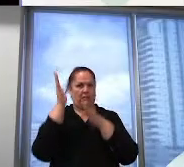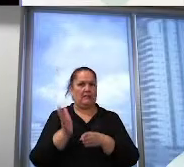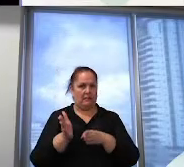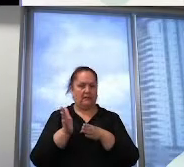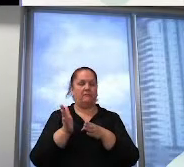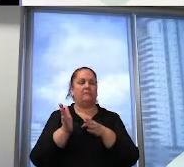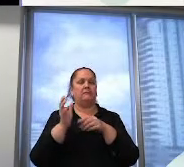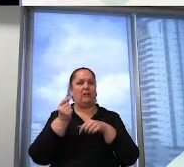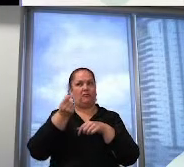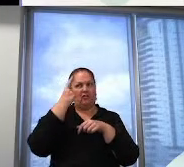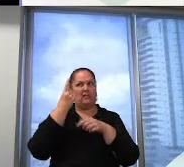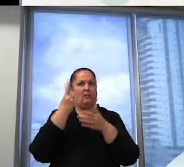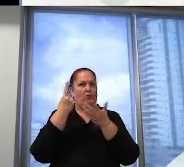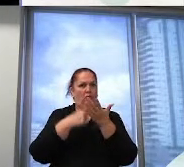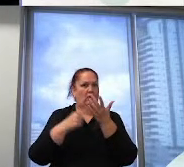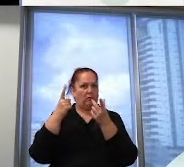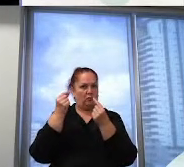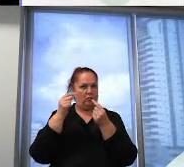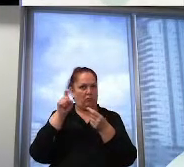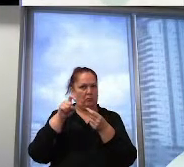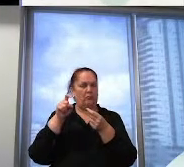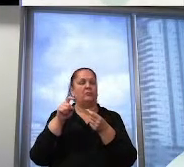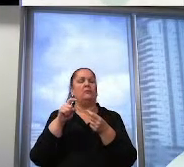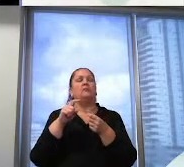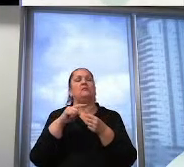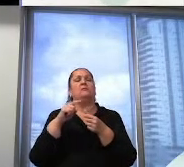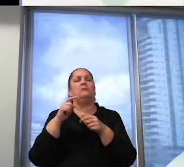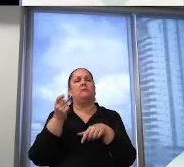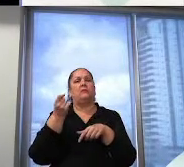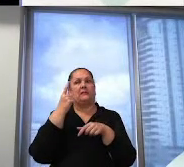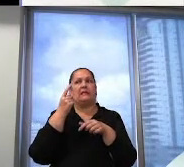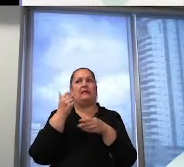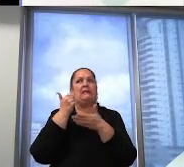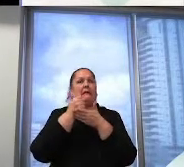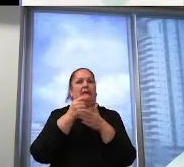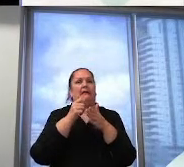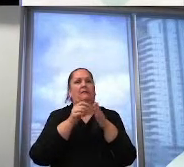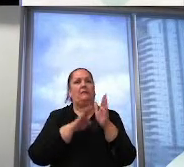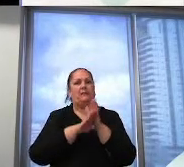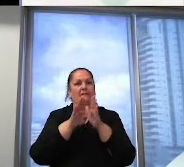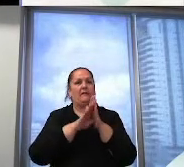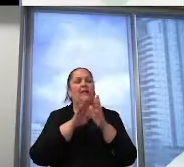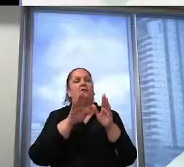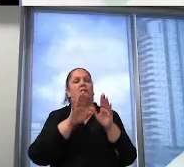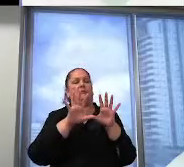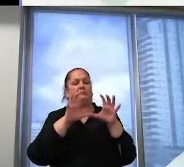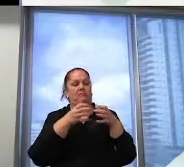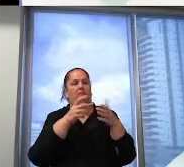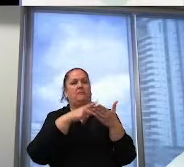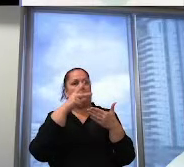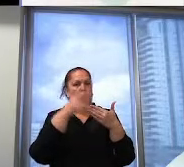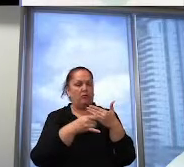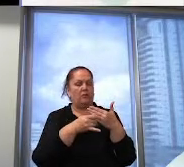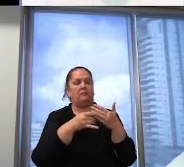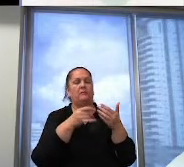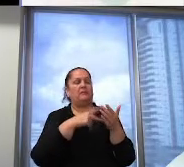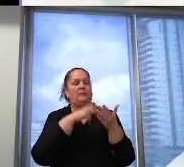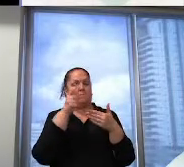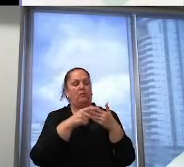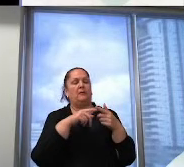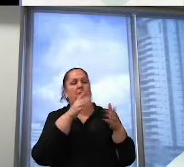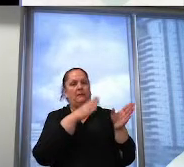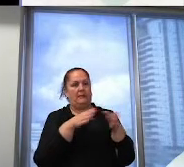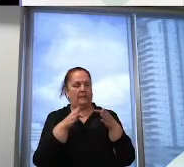arborists that understand the work, understand and have helped develop our vegetation management program,